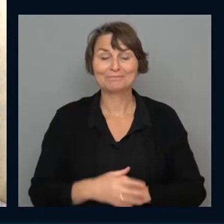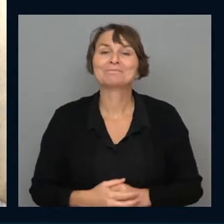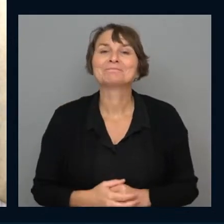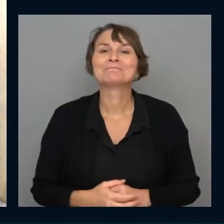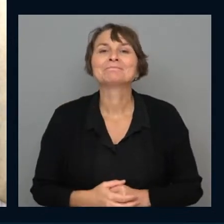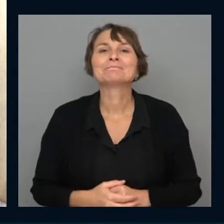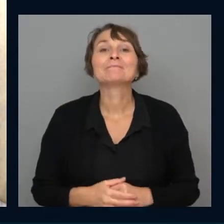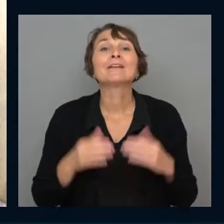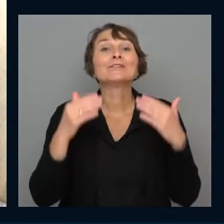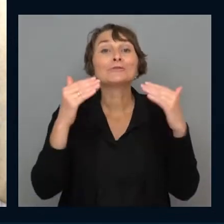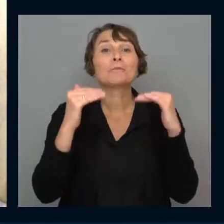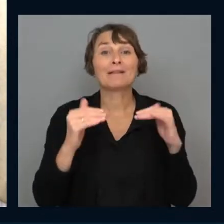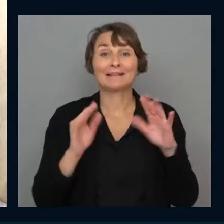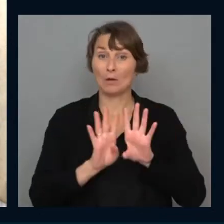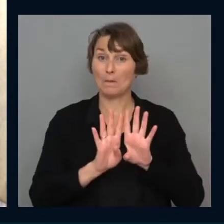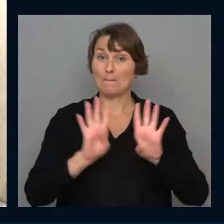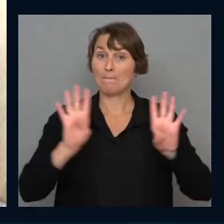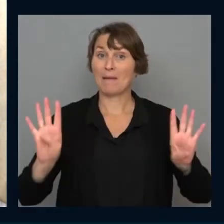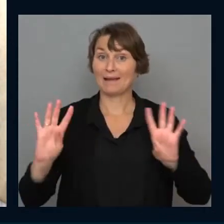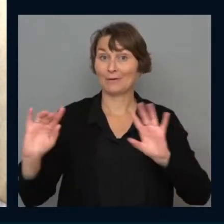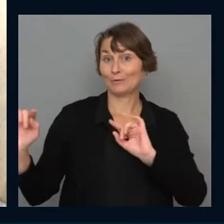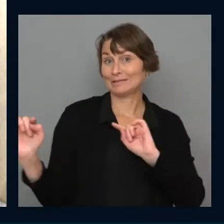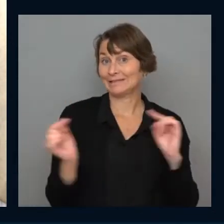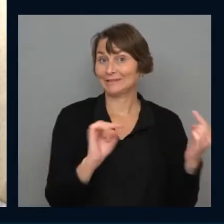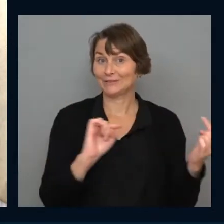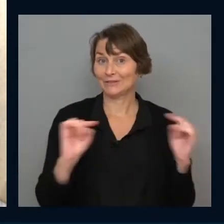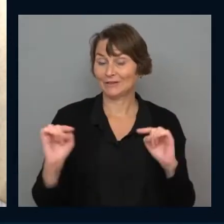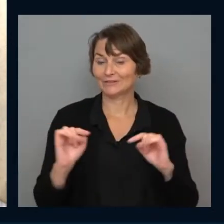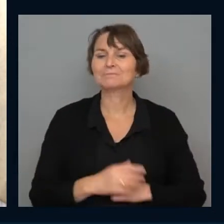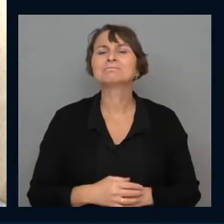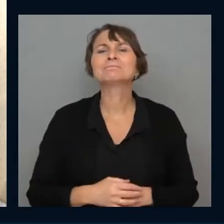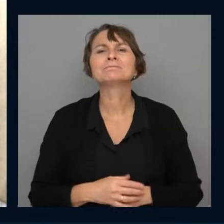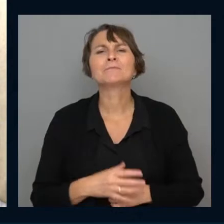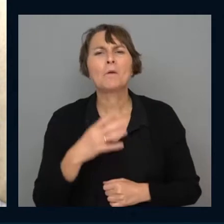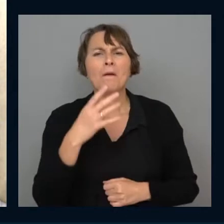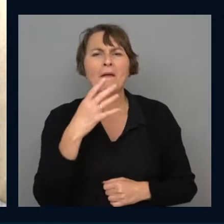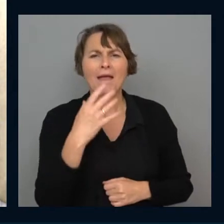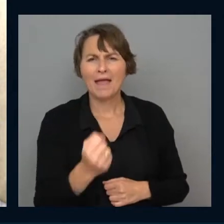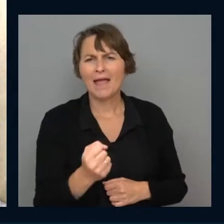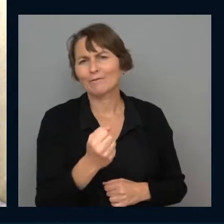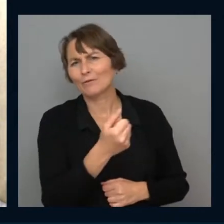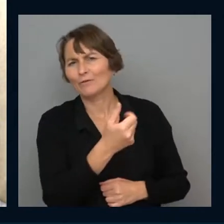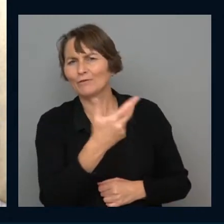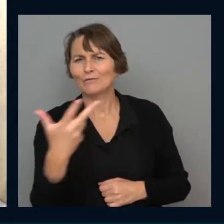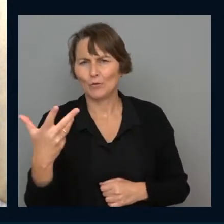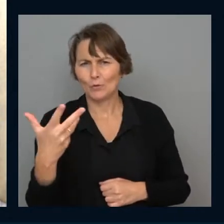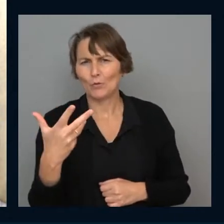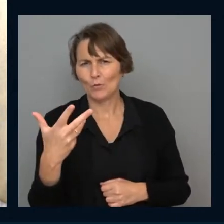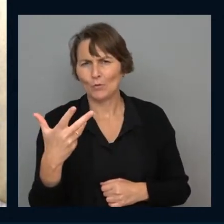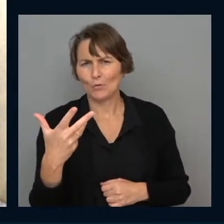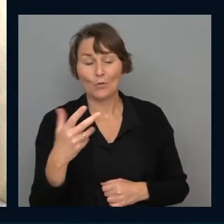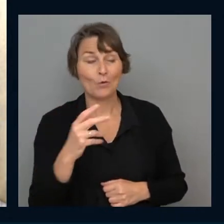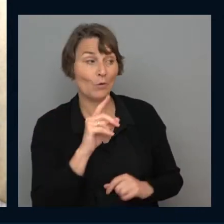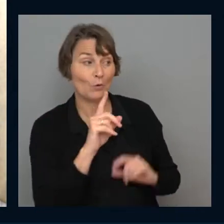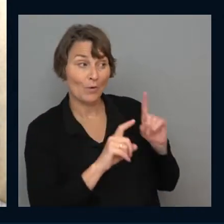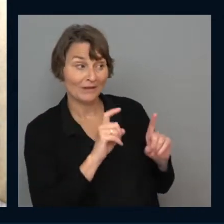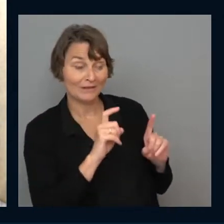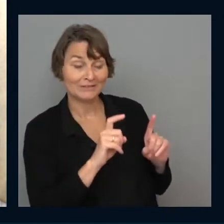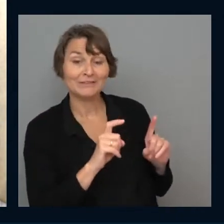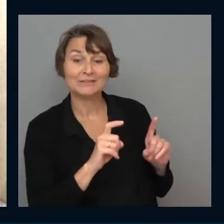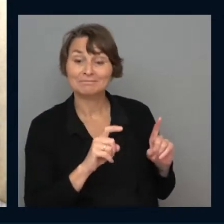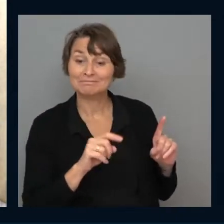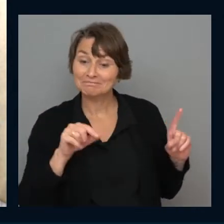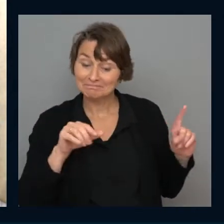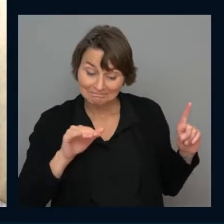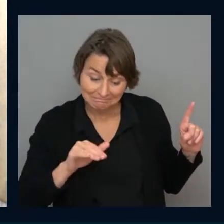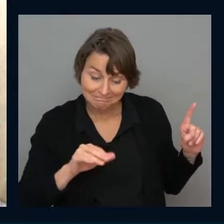our panel discussion. So we prepared a couple of questions for you. And Joren, do you want to kick off with the first